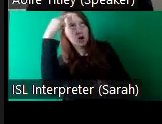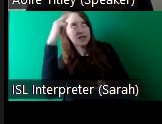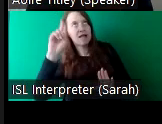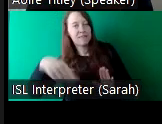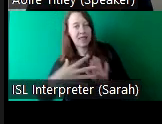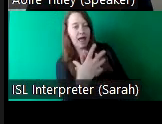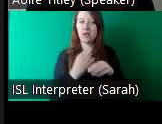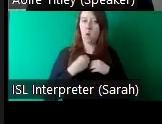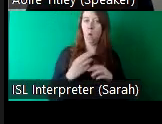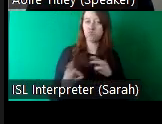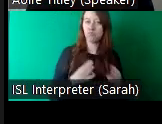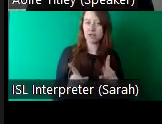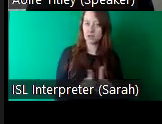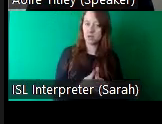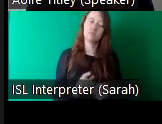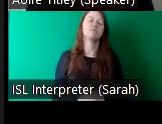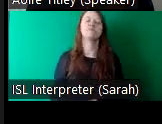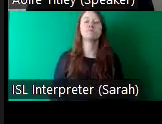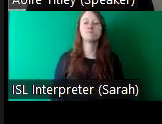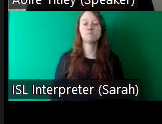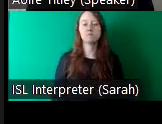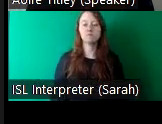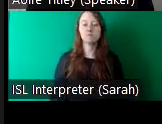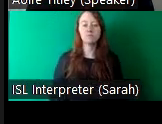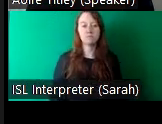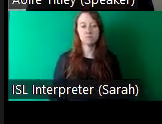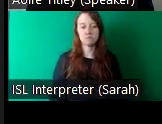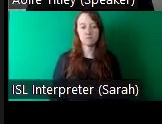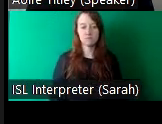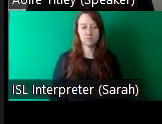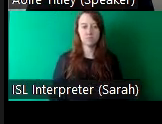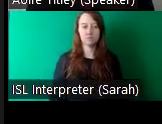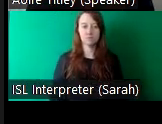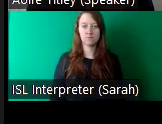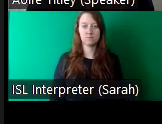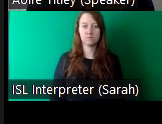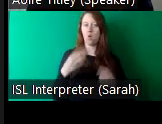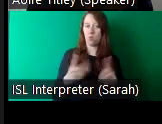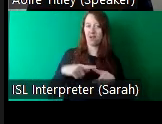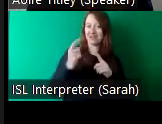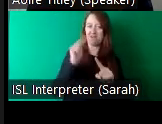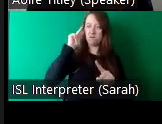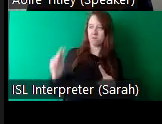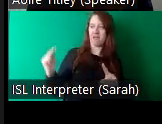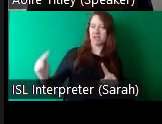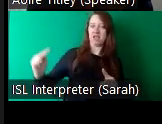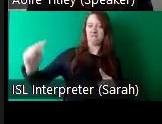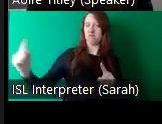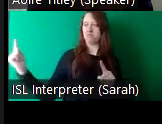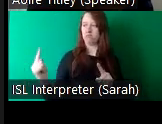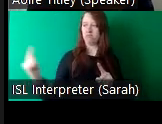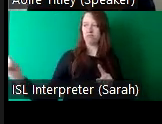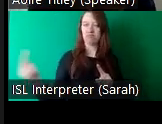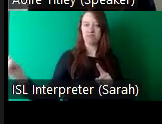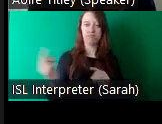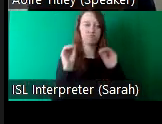their practice as well. Very importantly for, I suppose, a module focusing in on anti-racism, I'll be working with a range of really